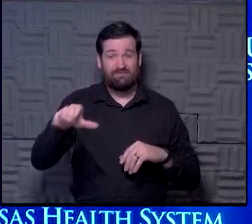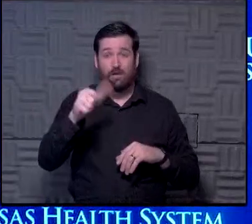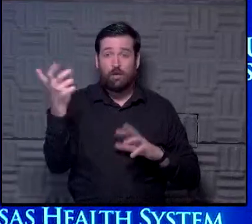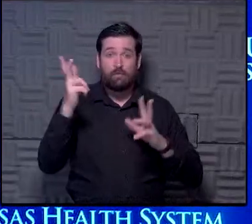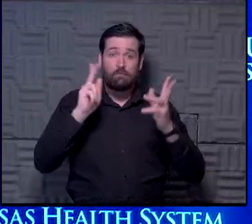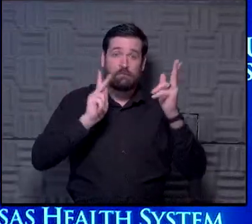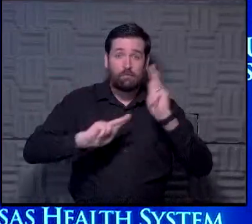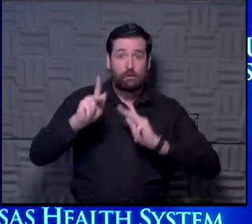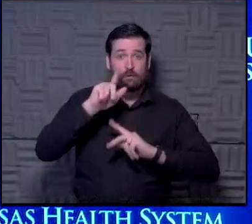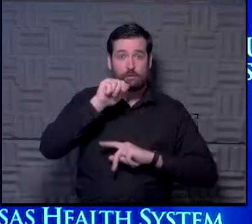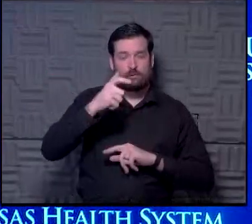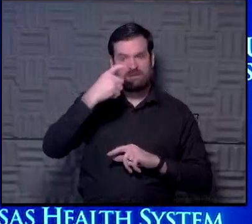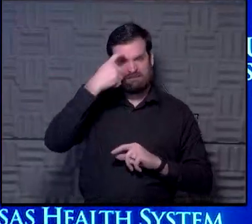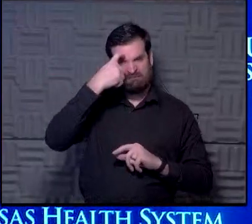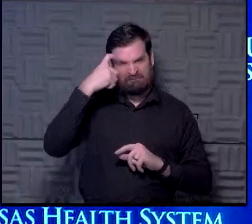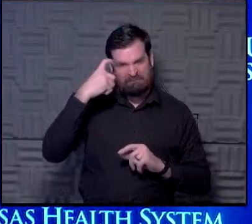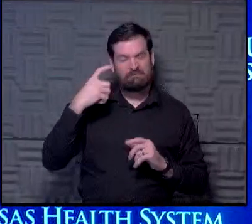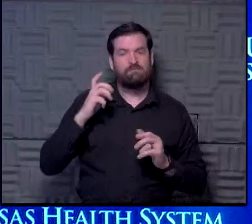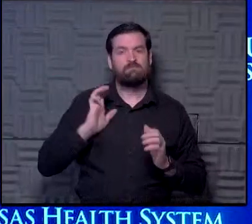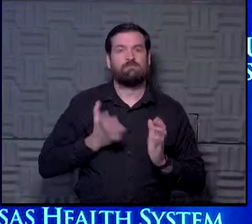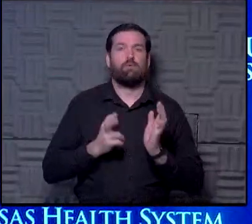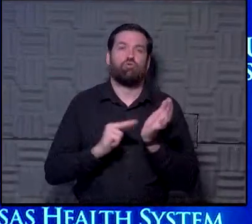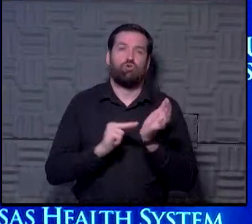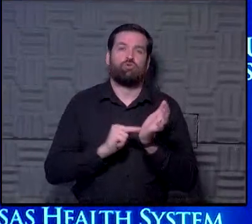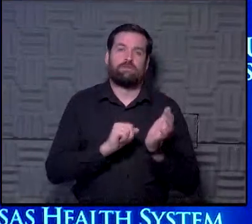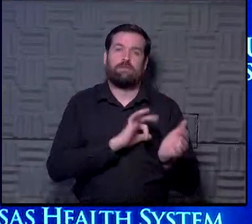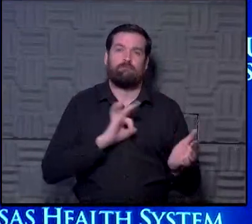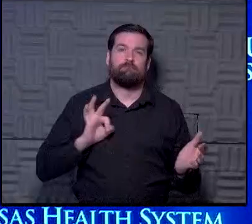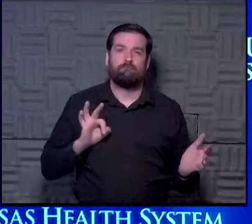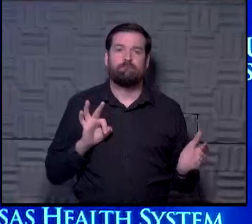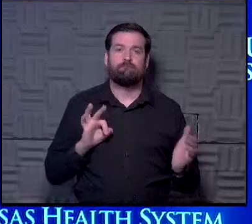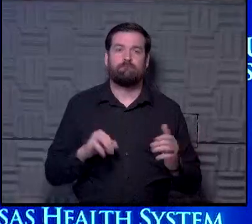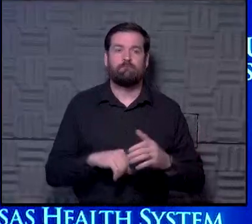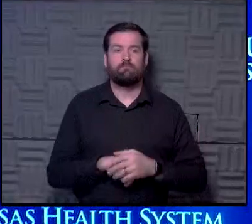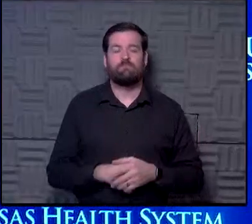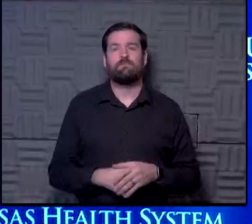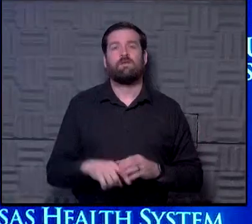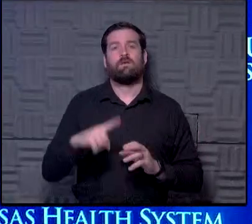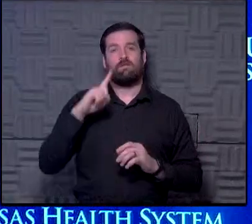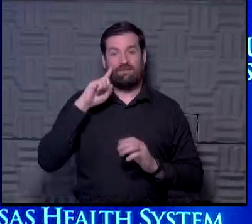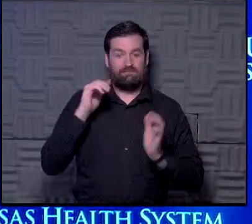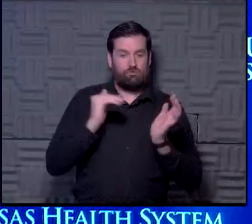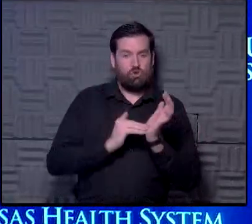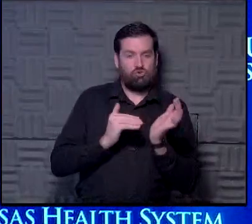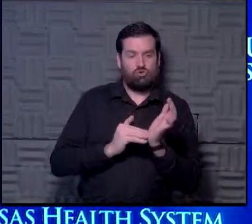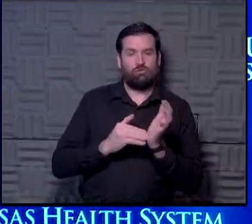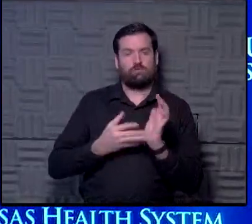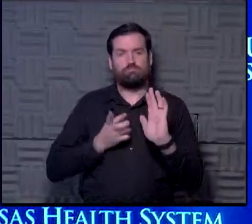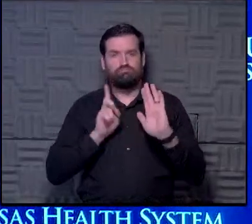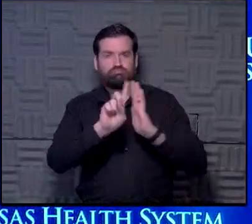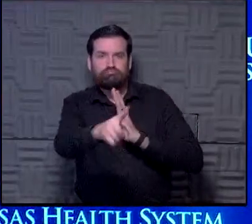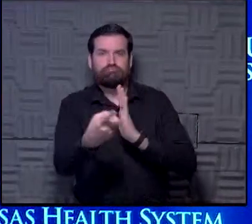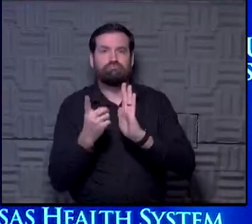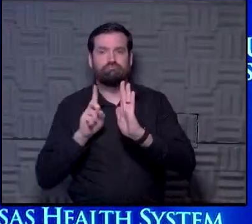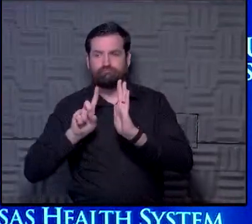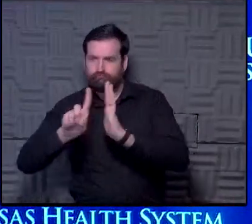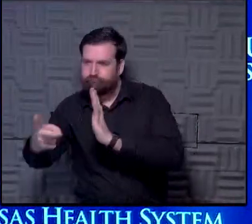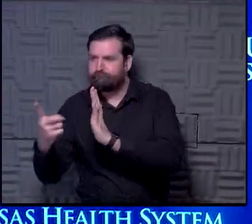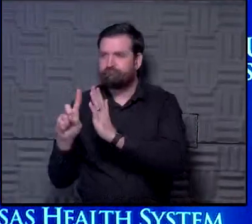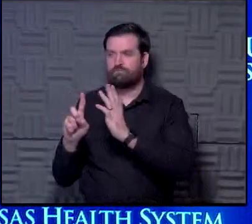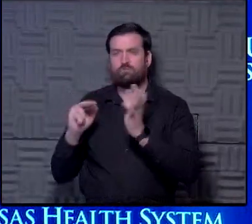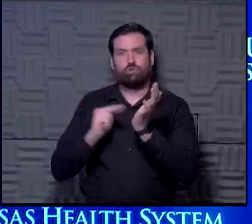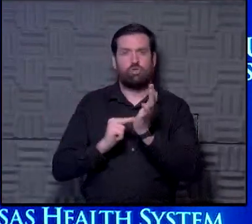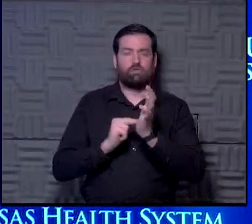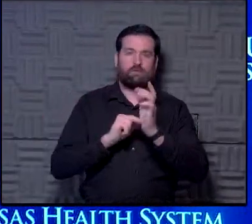is traumatized a lot is our nursing staff. Because you think, as physicians, we kind of move in and move out, but the nurses